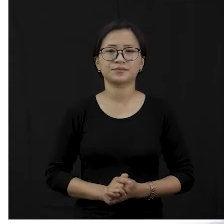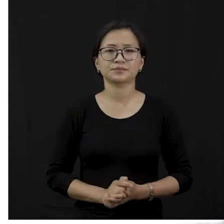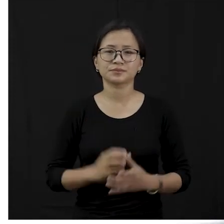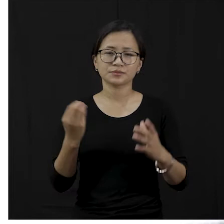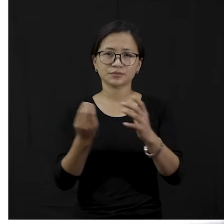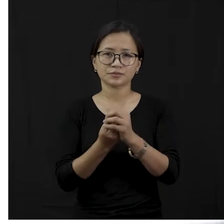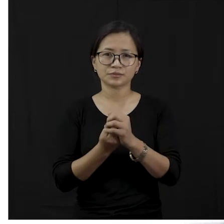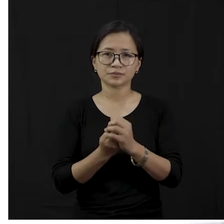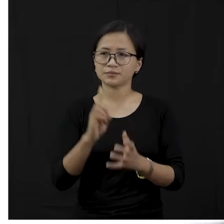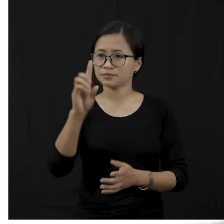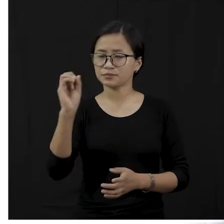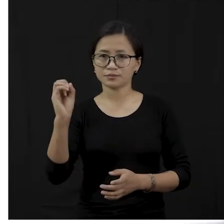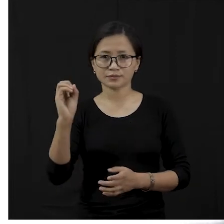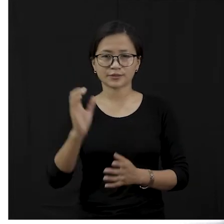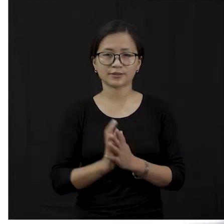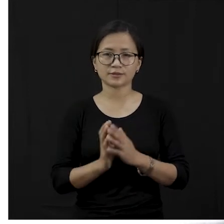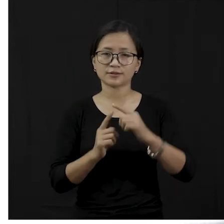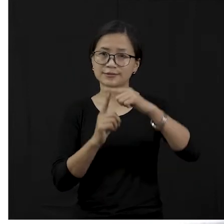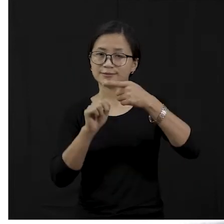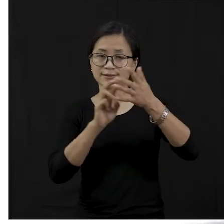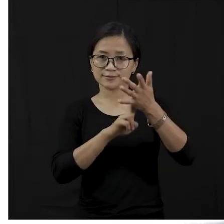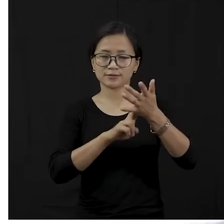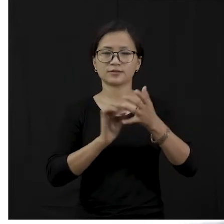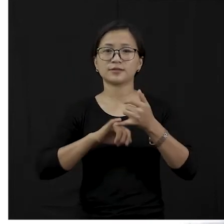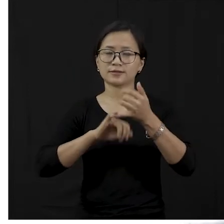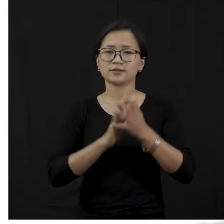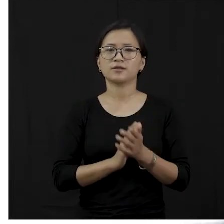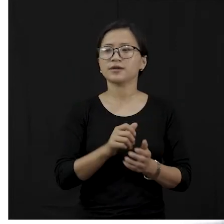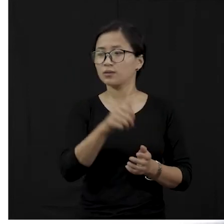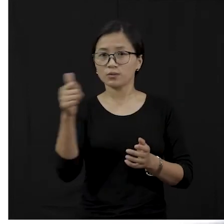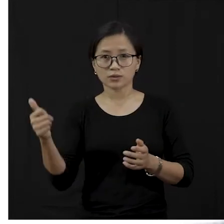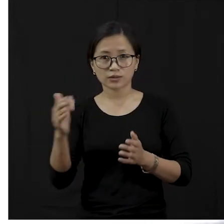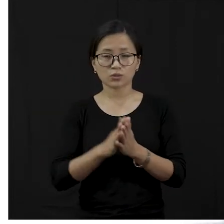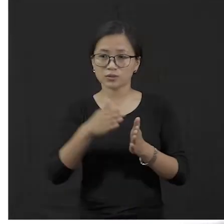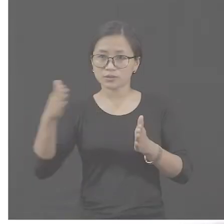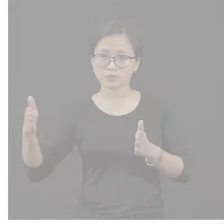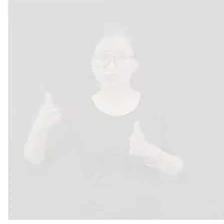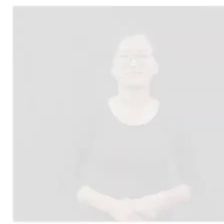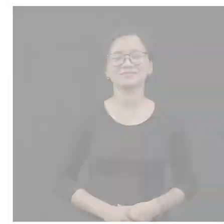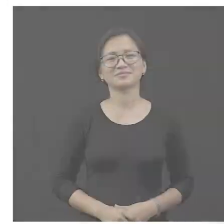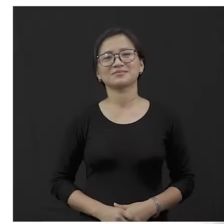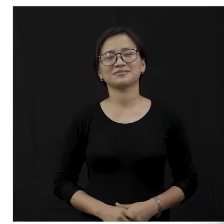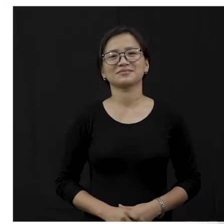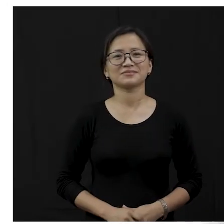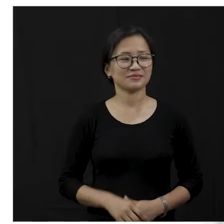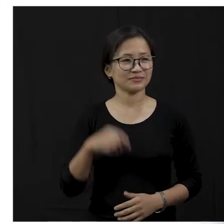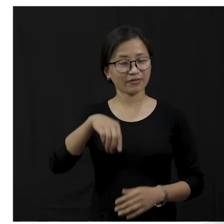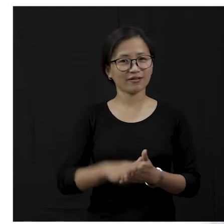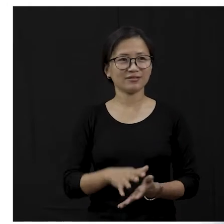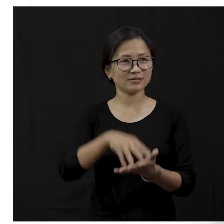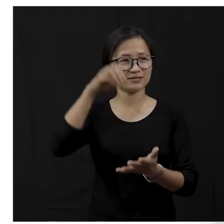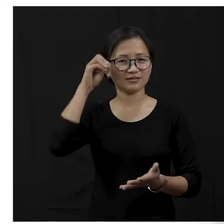To add in tens, move down. To add in ones, move right. Okay, now